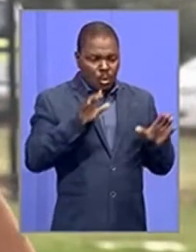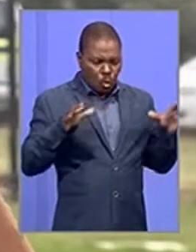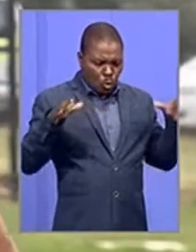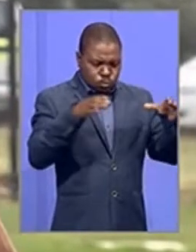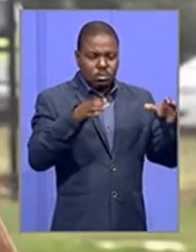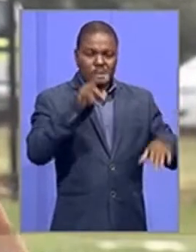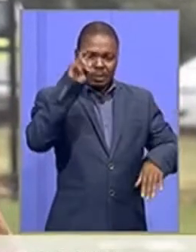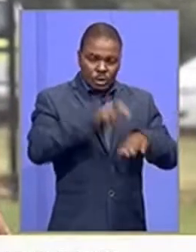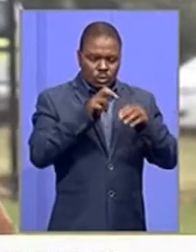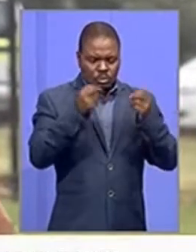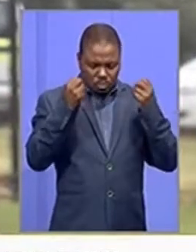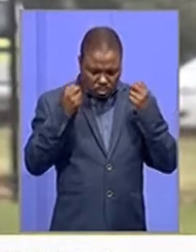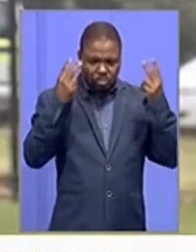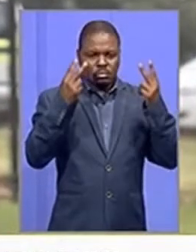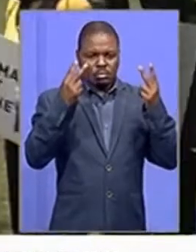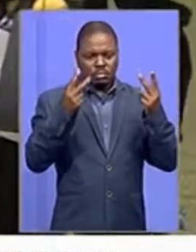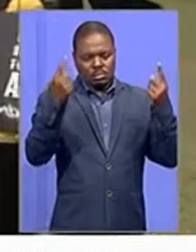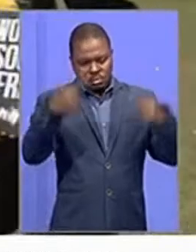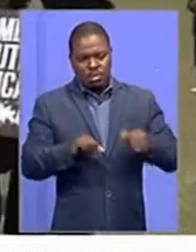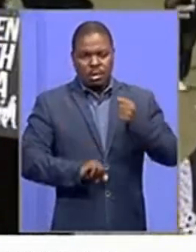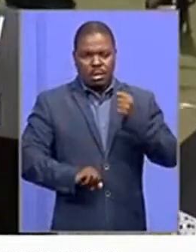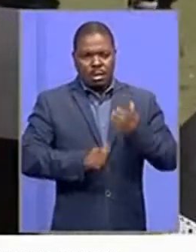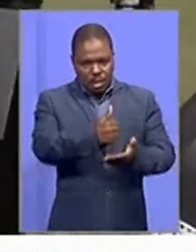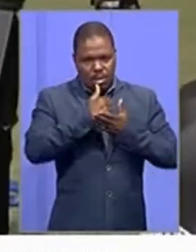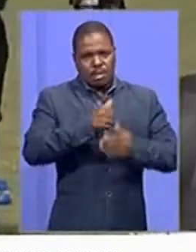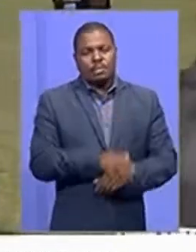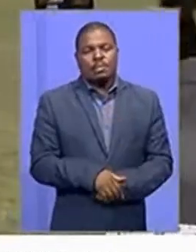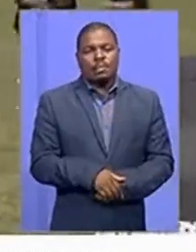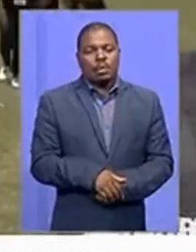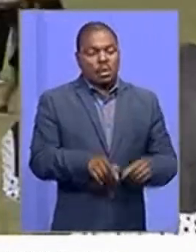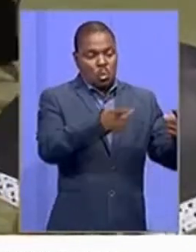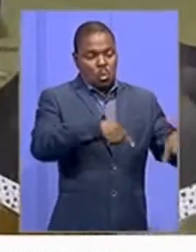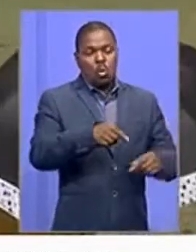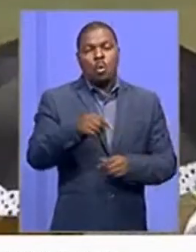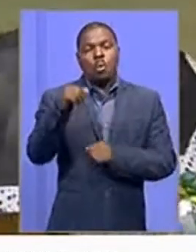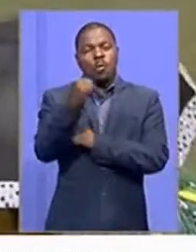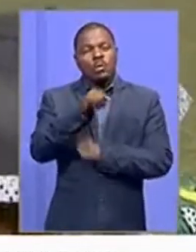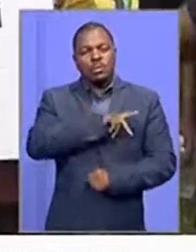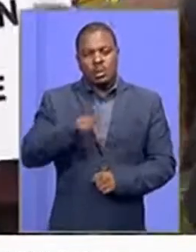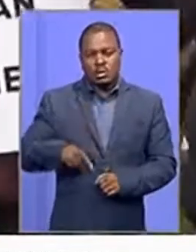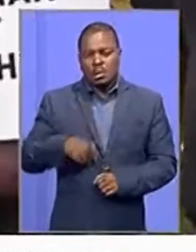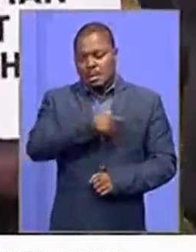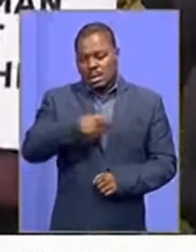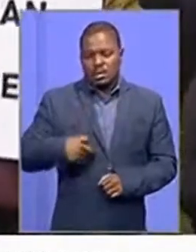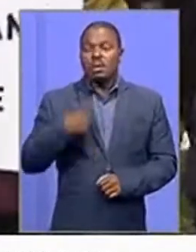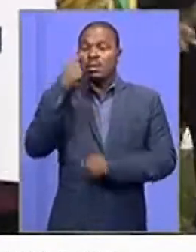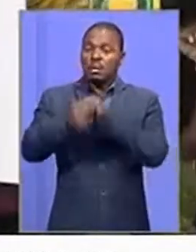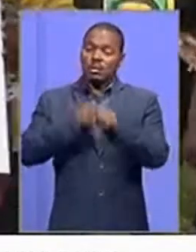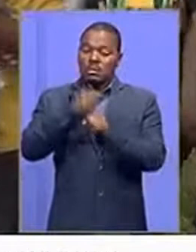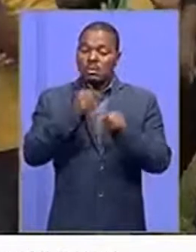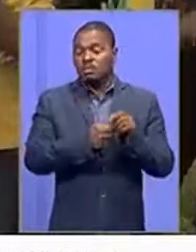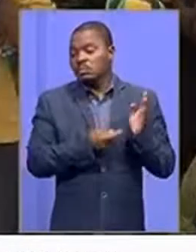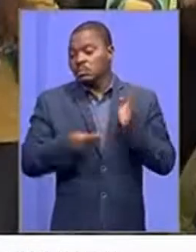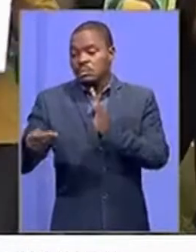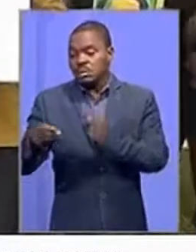to stand up and start helping us. Basadi bana ba file kantoro ya mopresidente o fihlela isao mafelong a kgwedi ya Tlhakubele ho